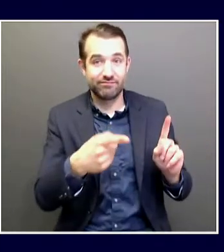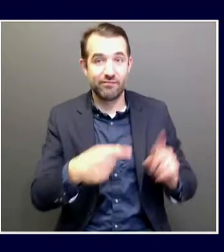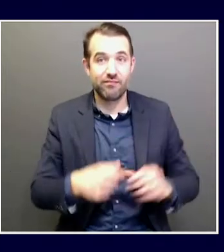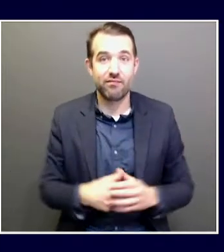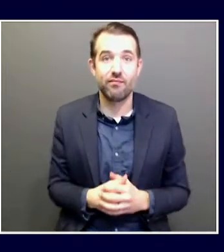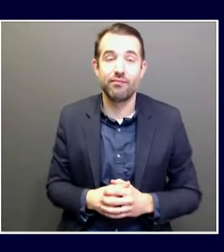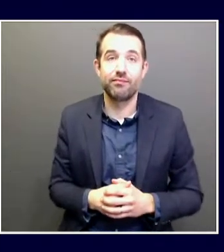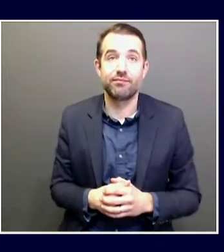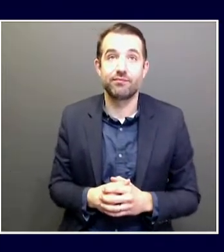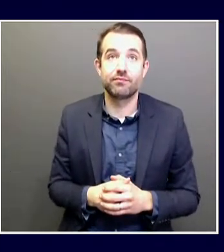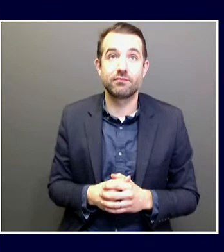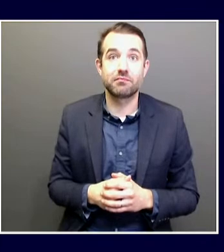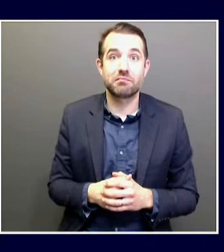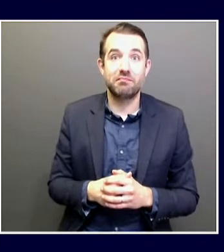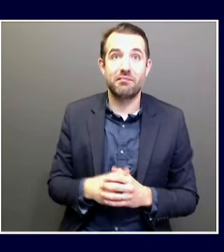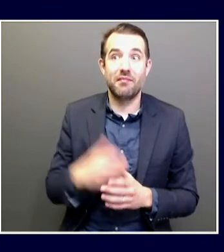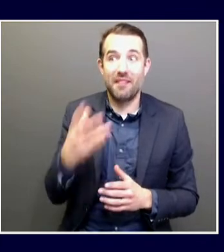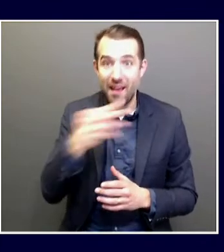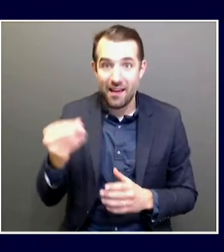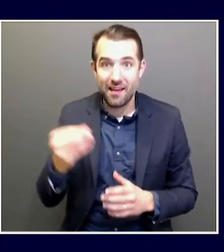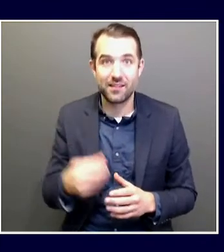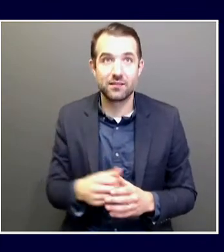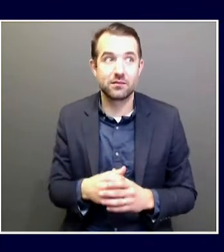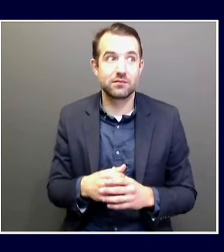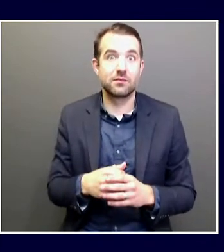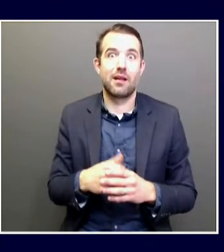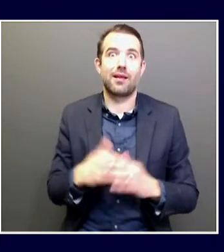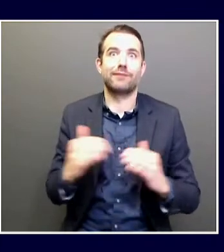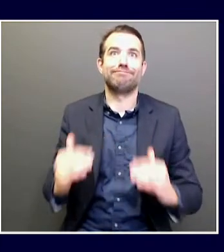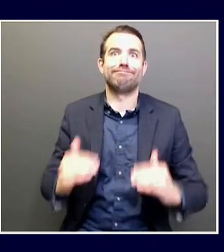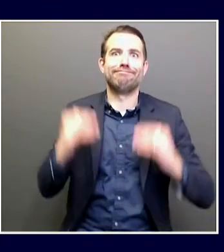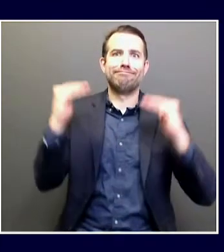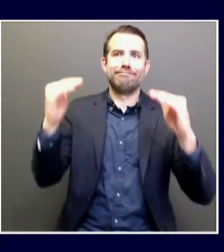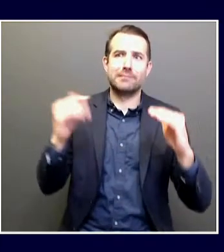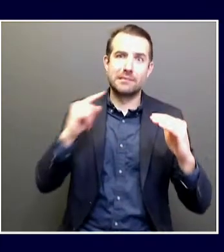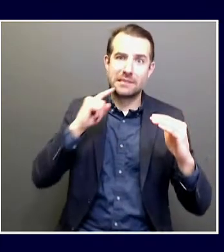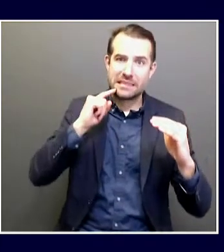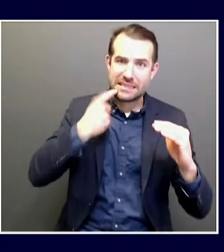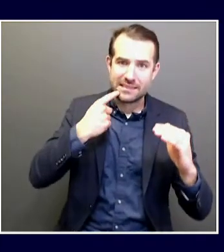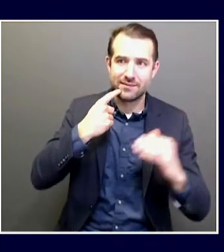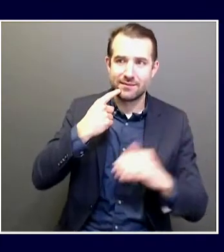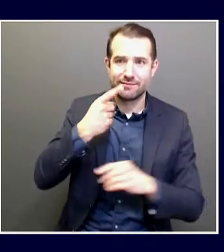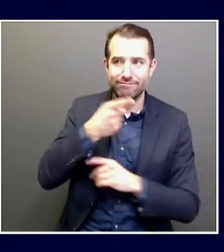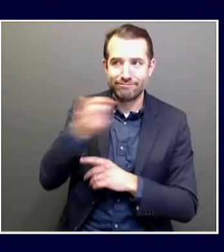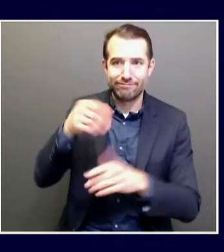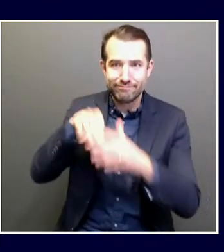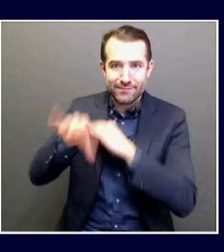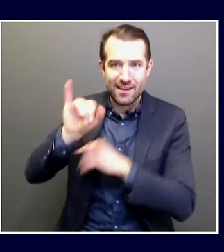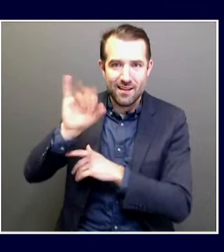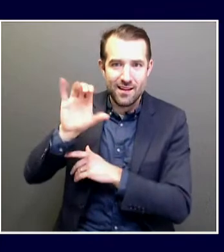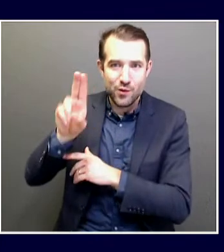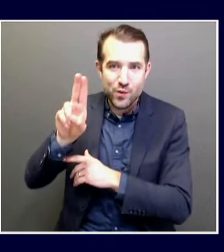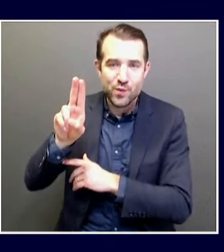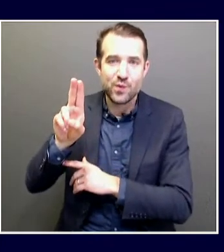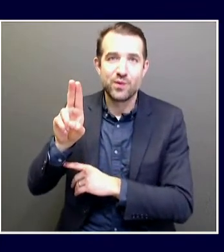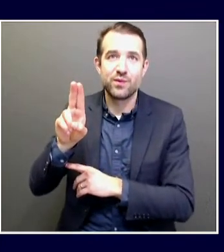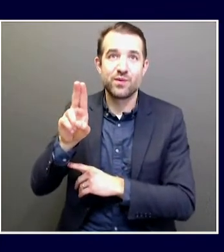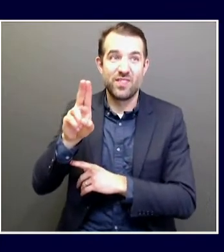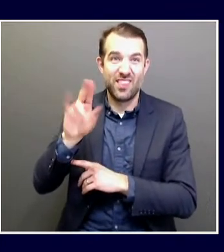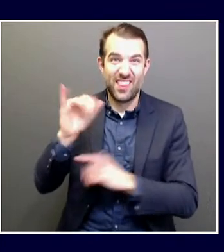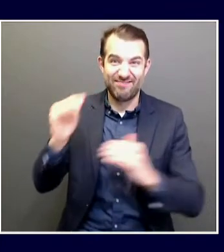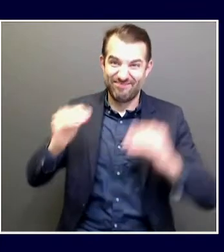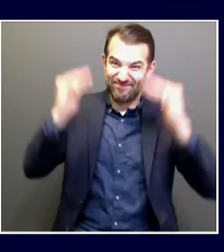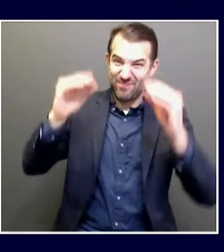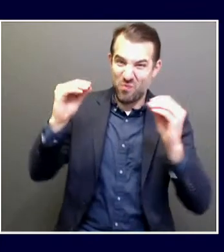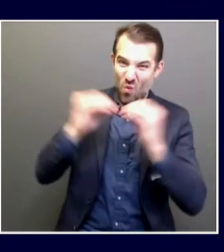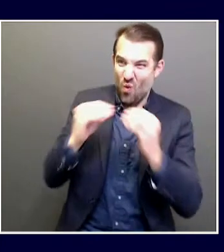up the severity ladder into patients who are in the ICU and patients who are on ventilators, that percentage, the